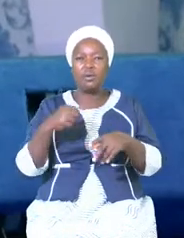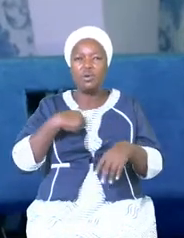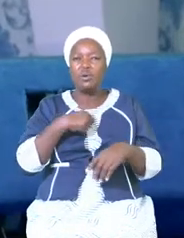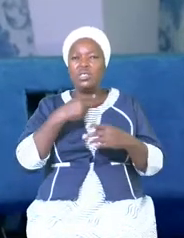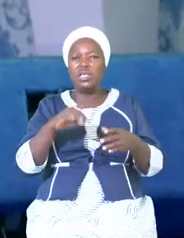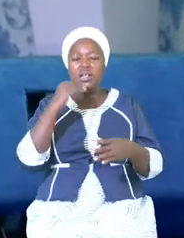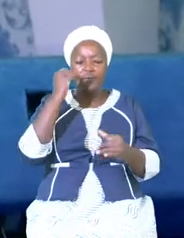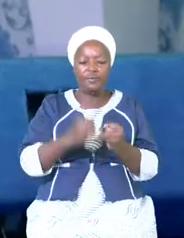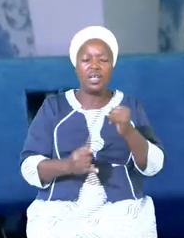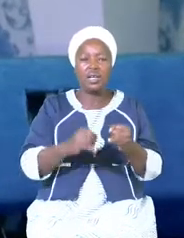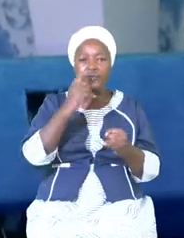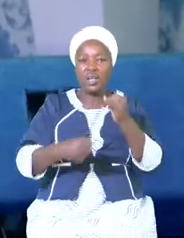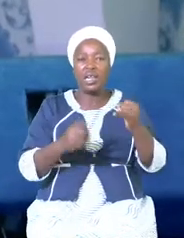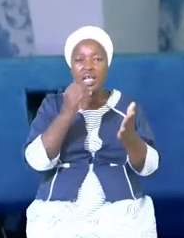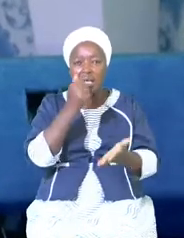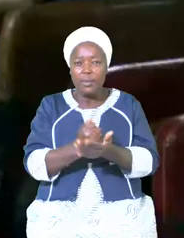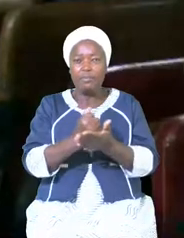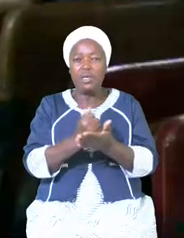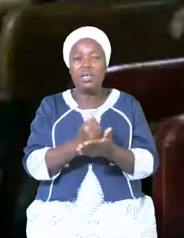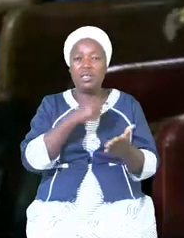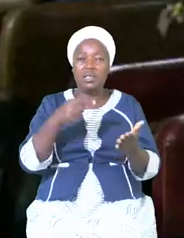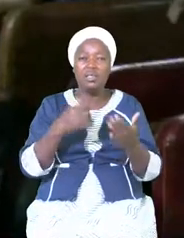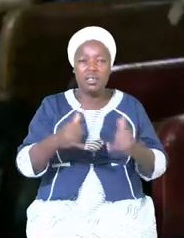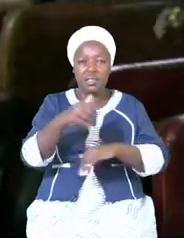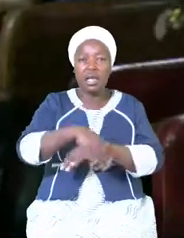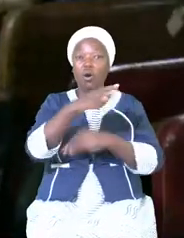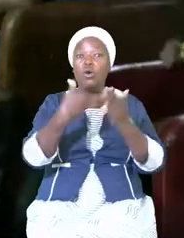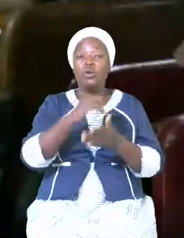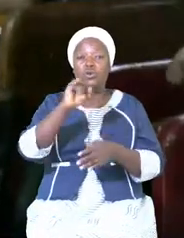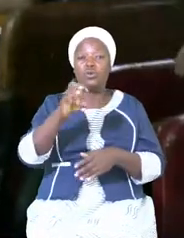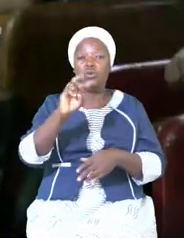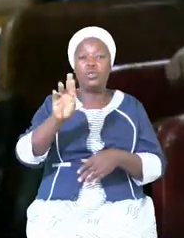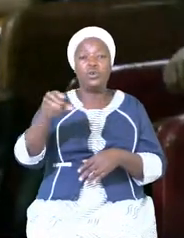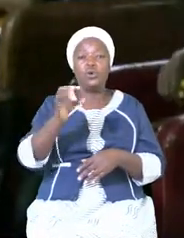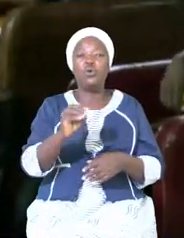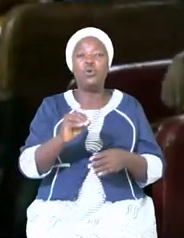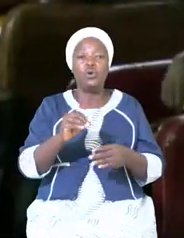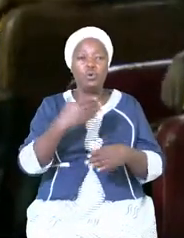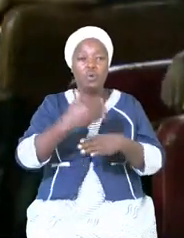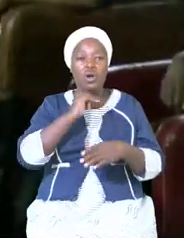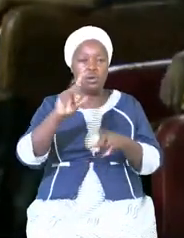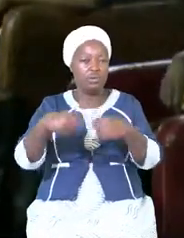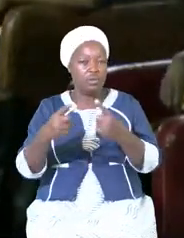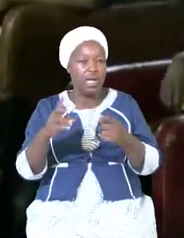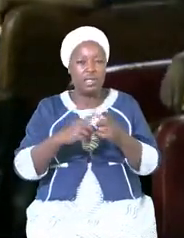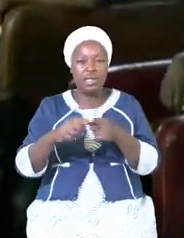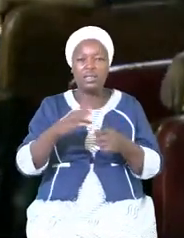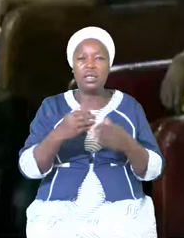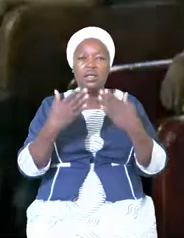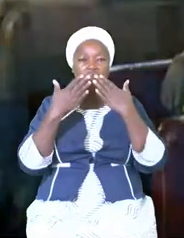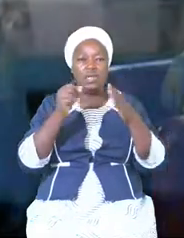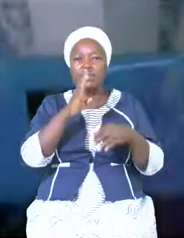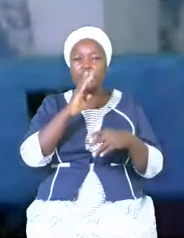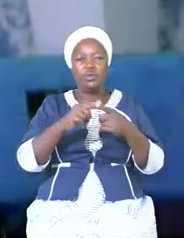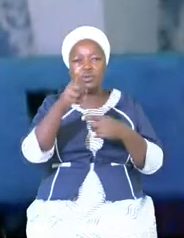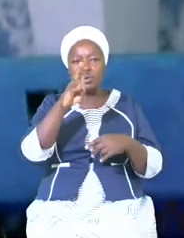amen tonight, all your Jericho walls are gone. But thanks be to God, which giveth